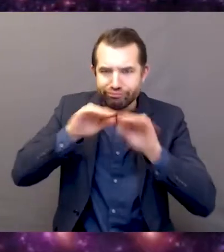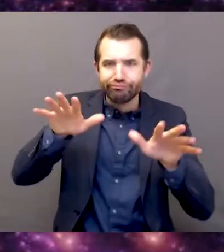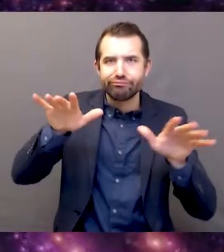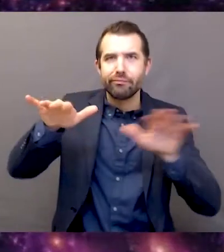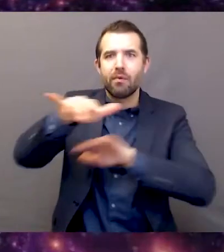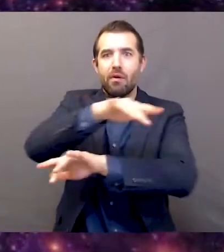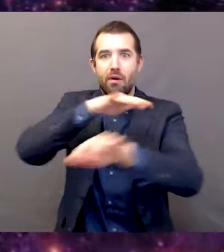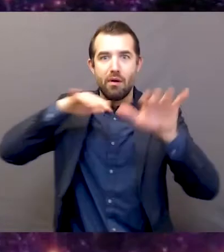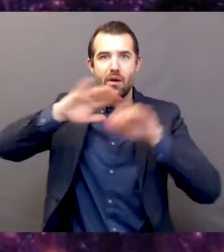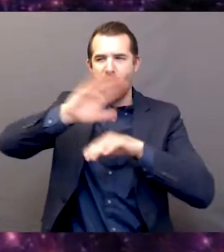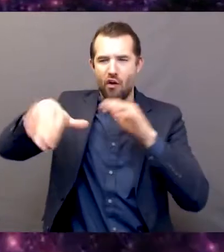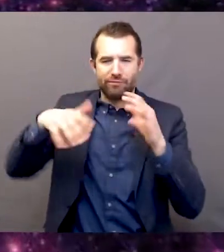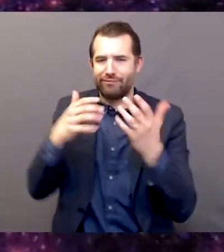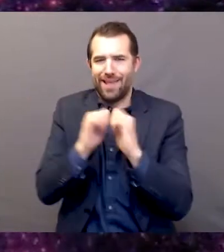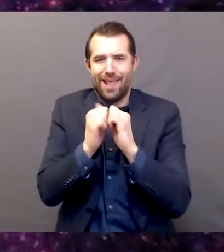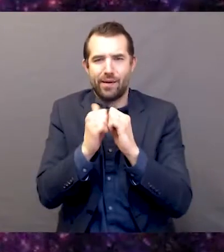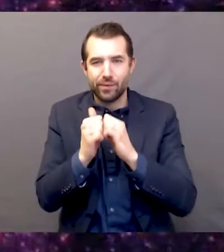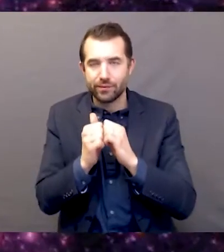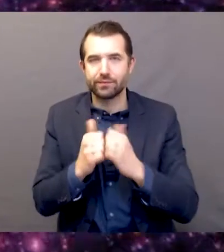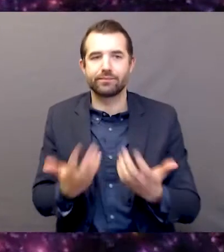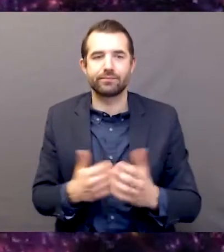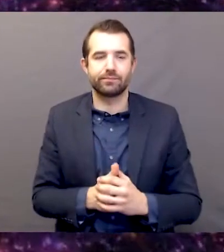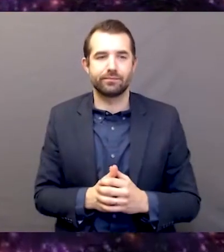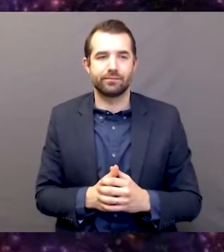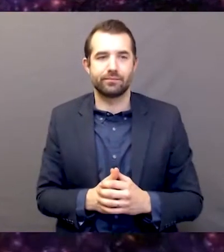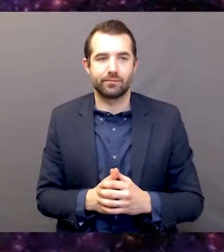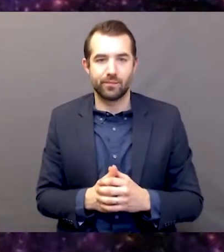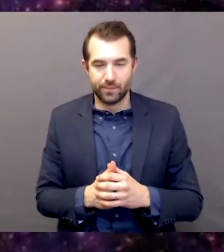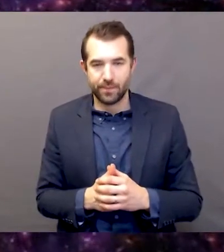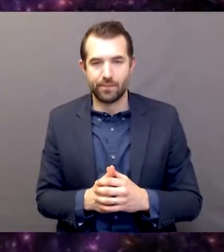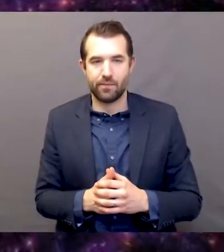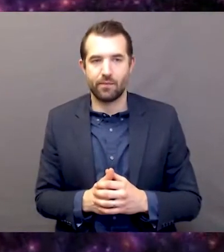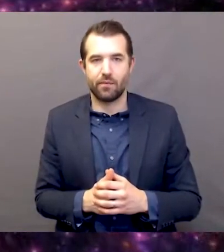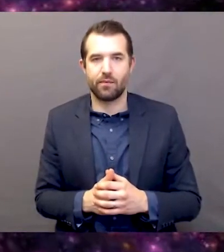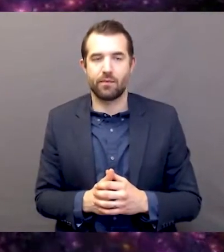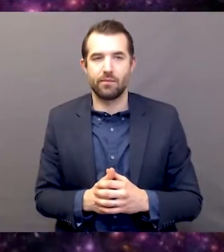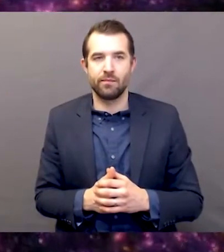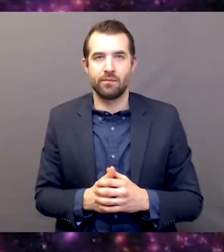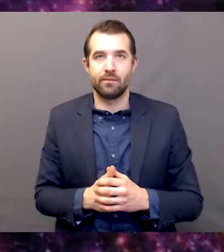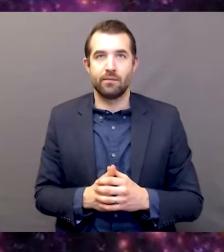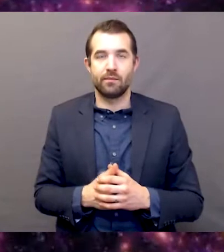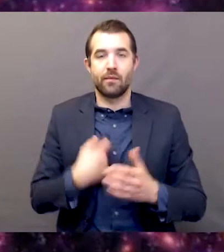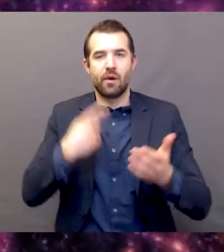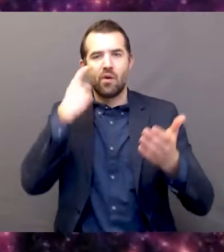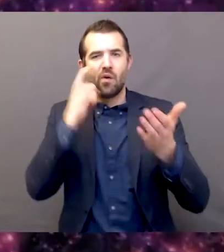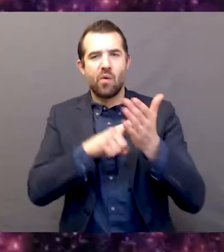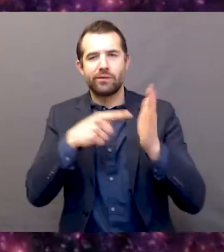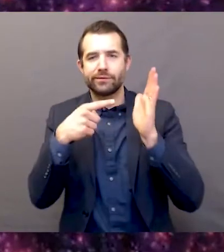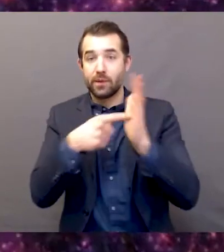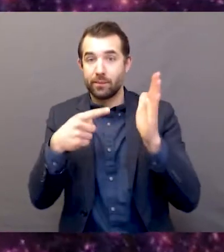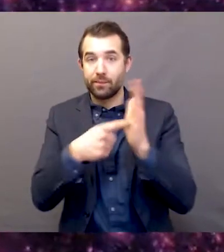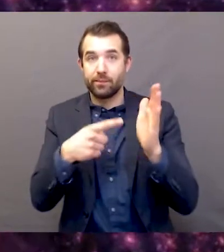around the cluster? How is the energy spread across the whole volume of the cluster? And you can see that here. Here's